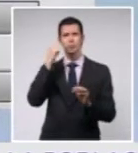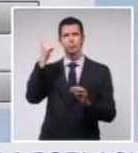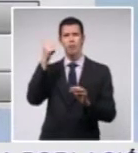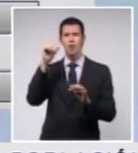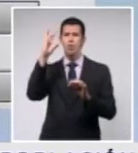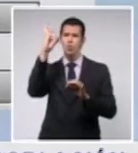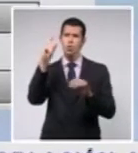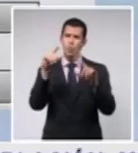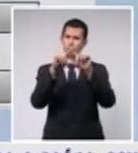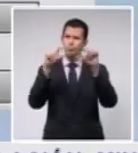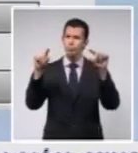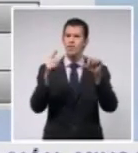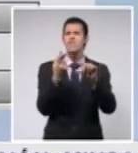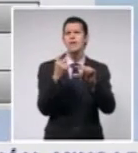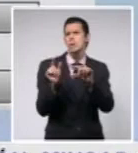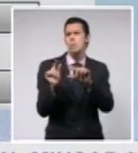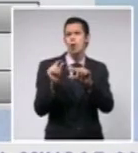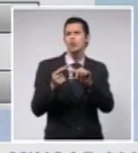Yesterday,